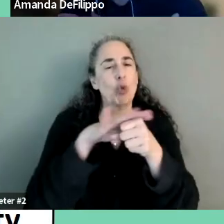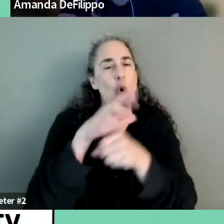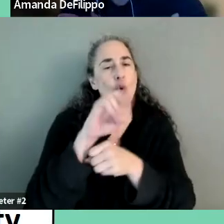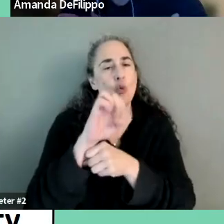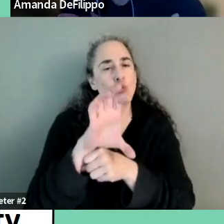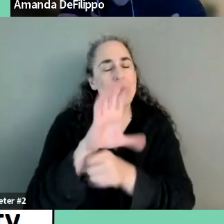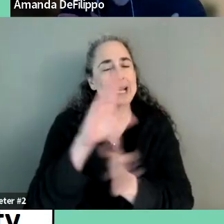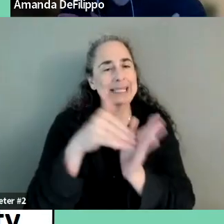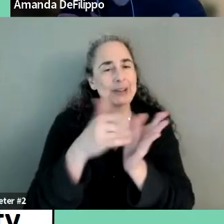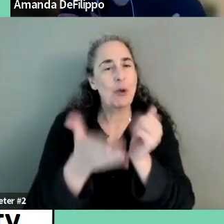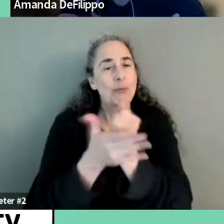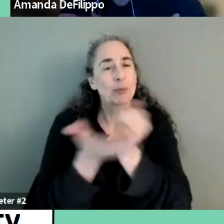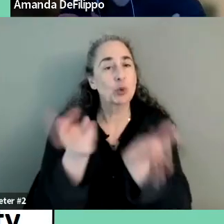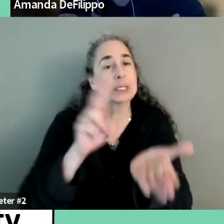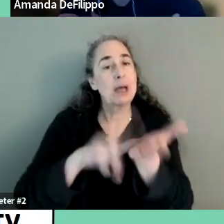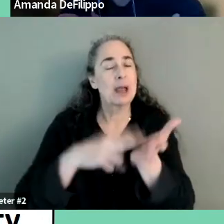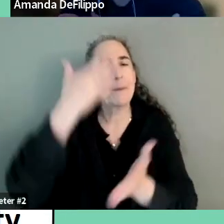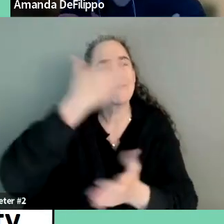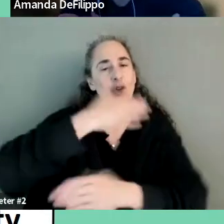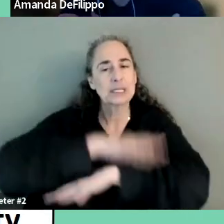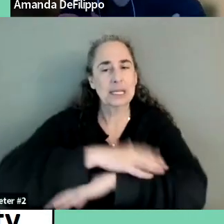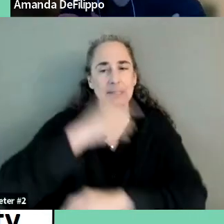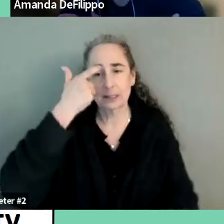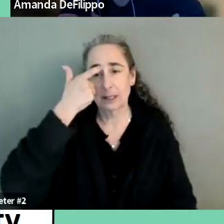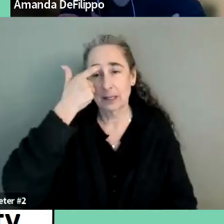you sign up at their front desk.